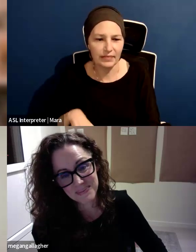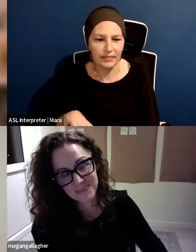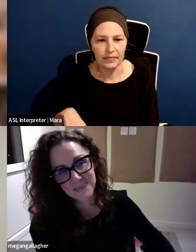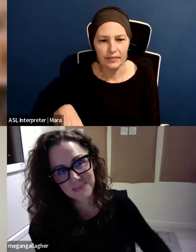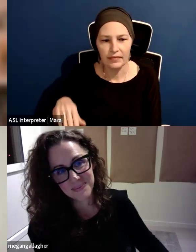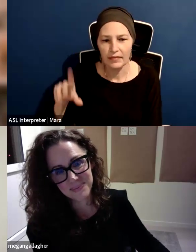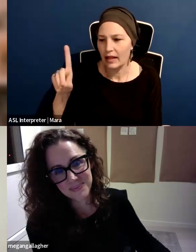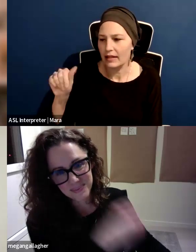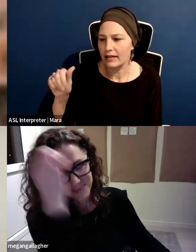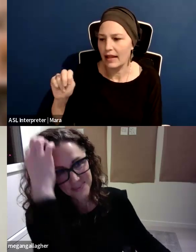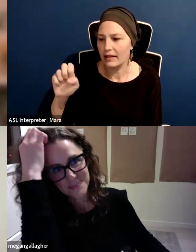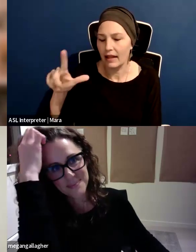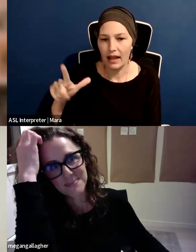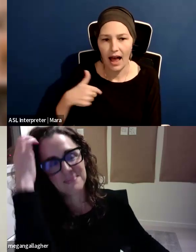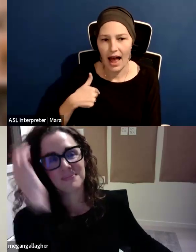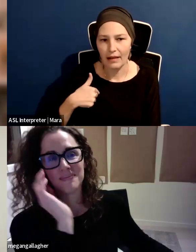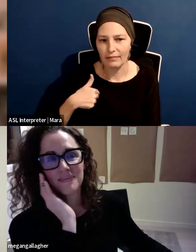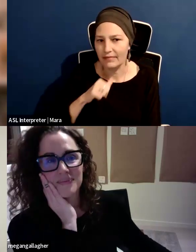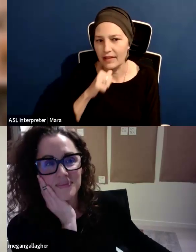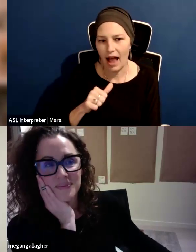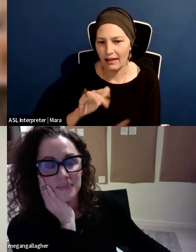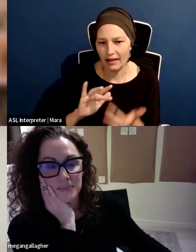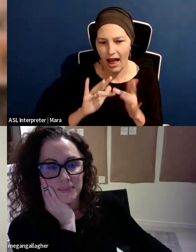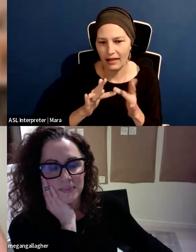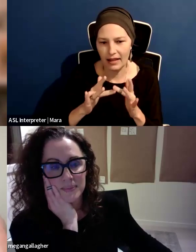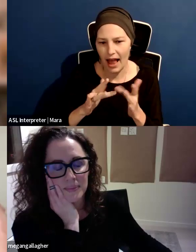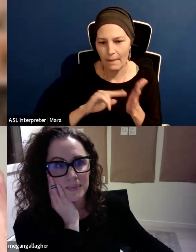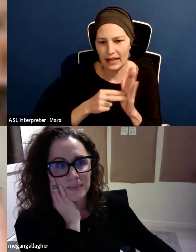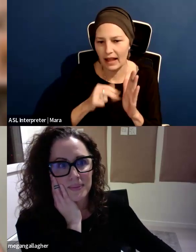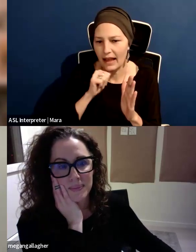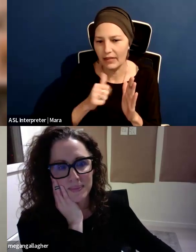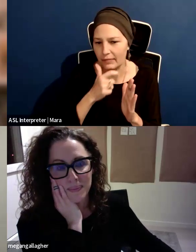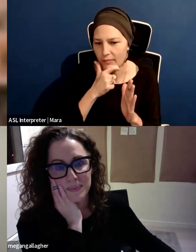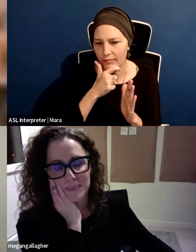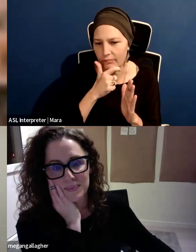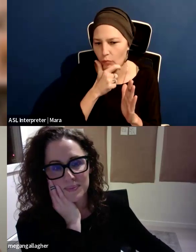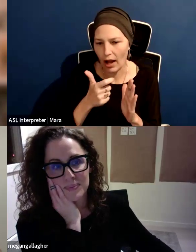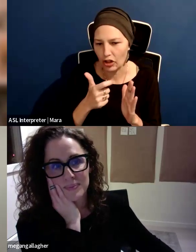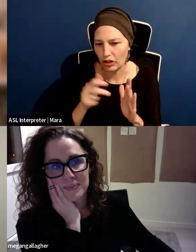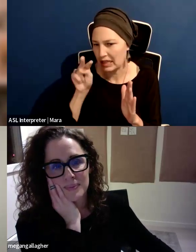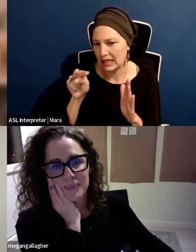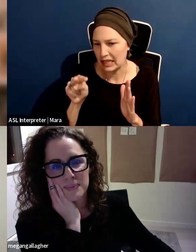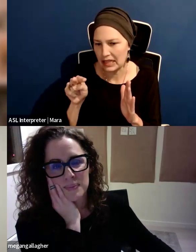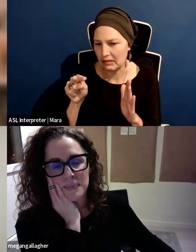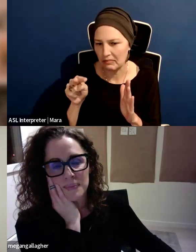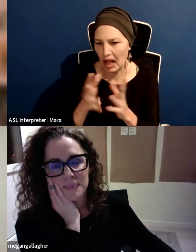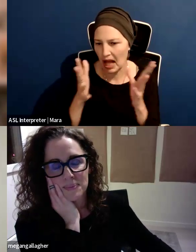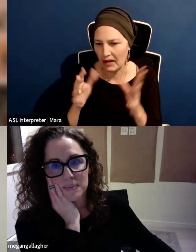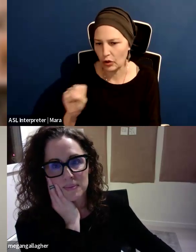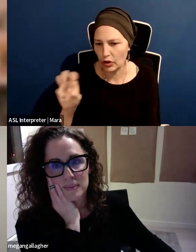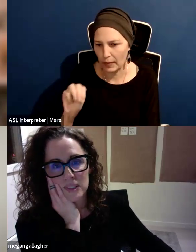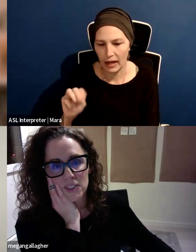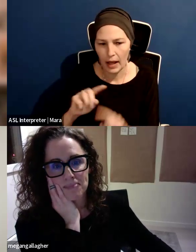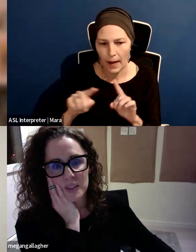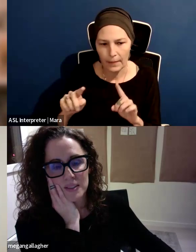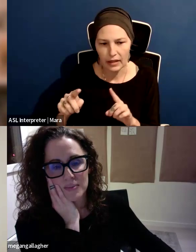I'm completely offline, so I haven't seen much, except I was shown that there was